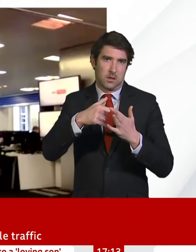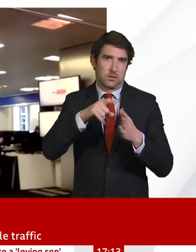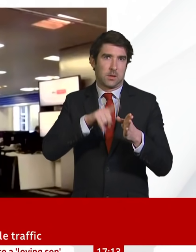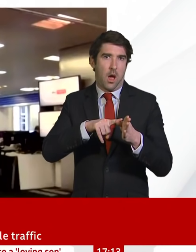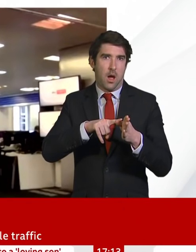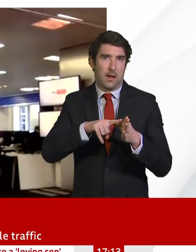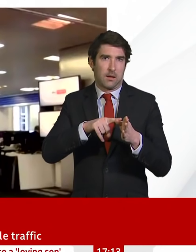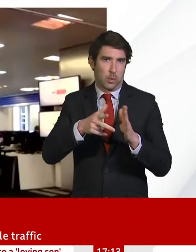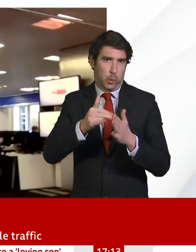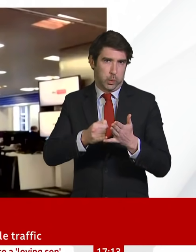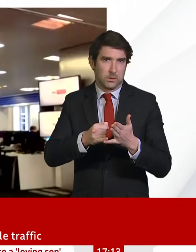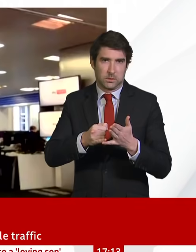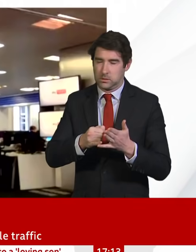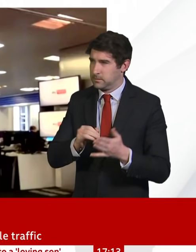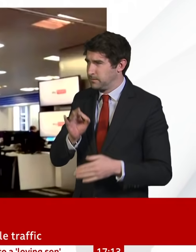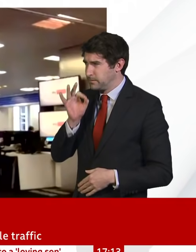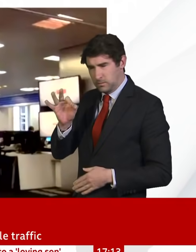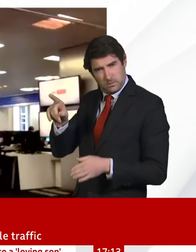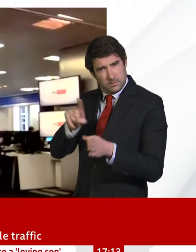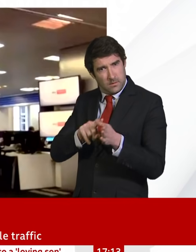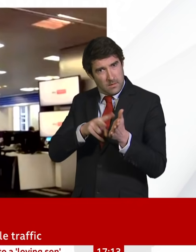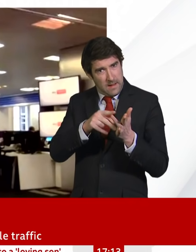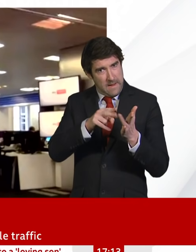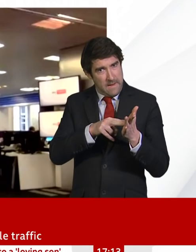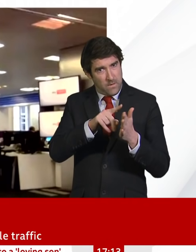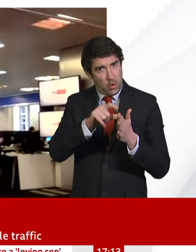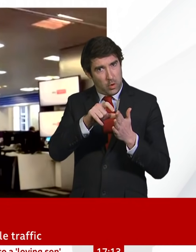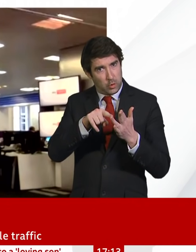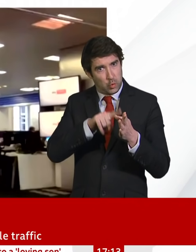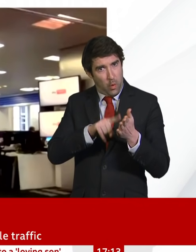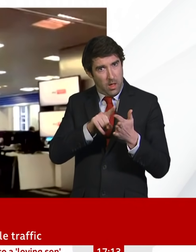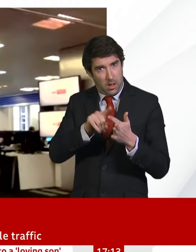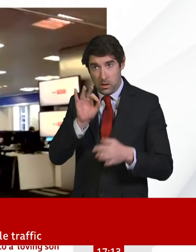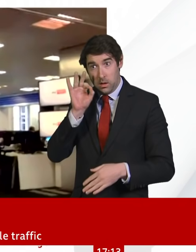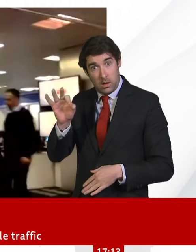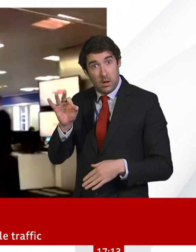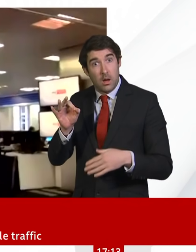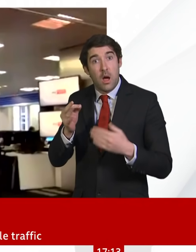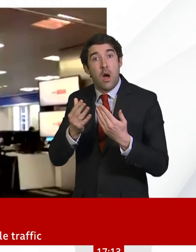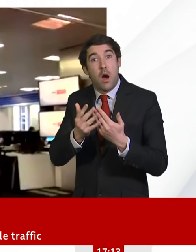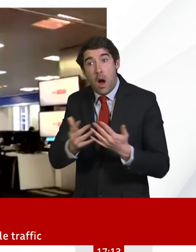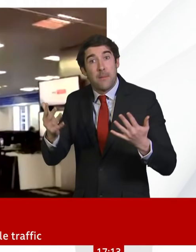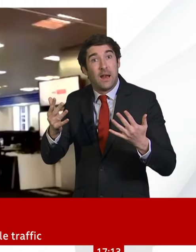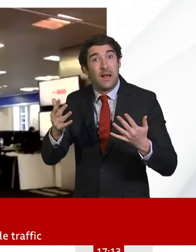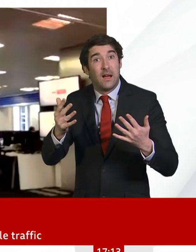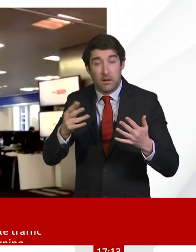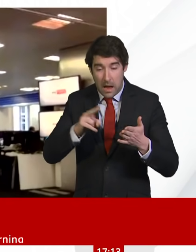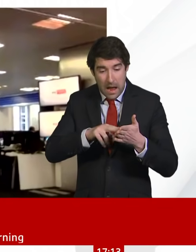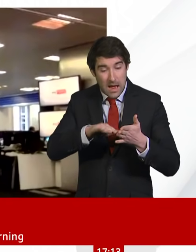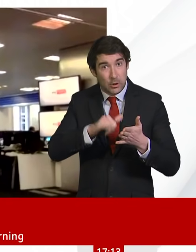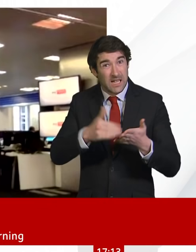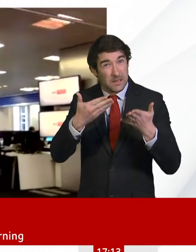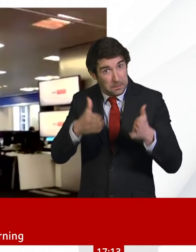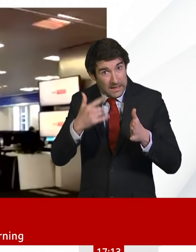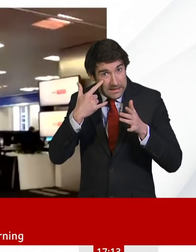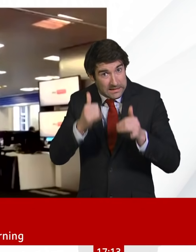Doyle. Can you give us the number and proportion of frontline NHS staff who've been tested for coronavirus? You said 2,000. Is